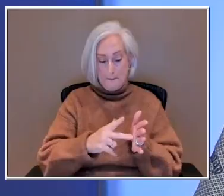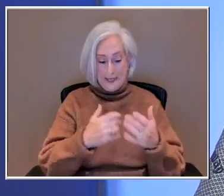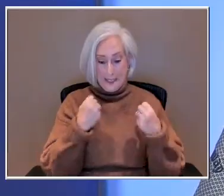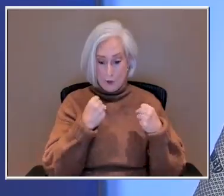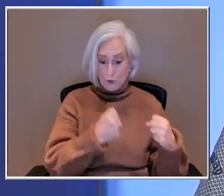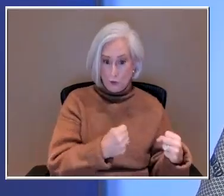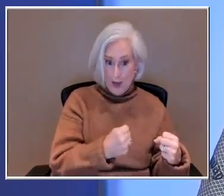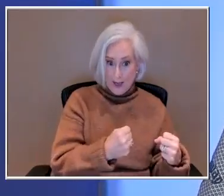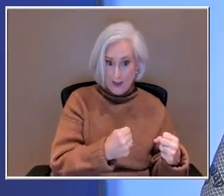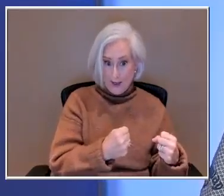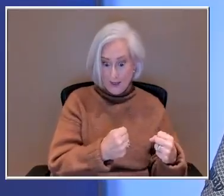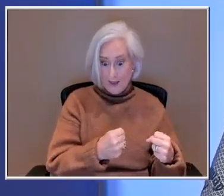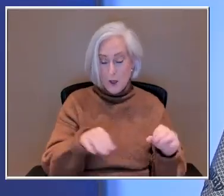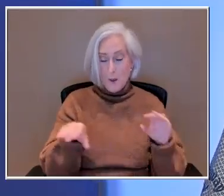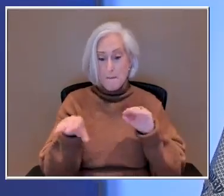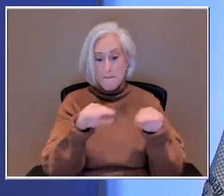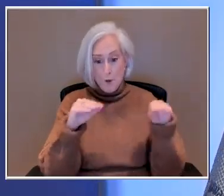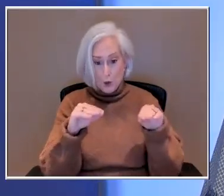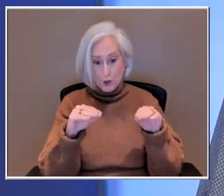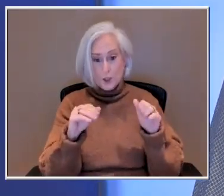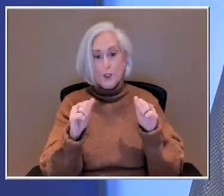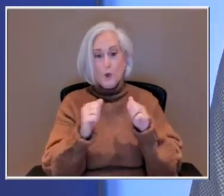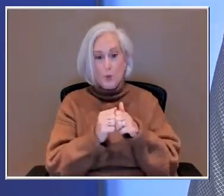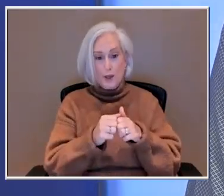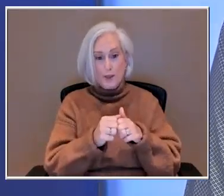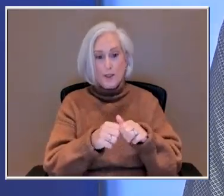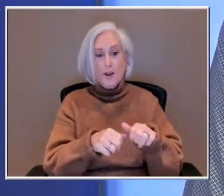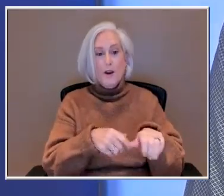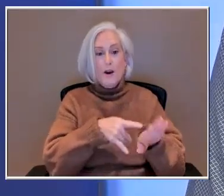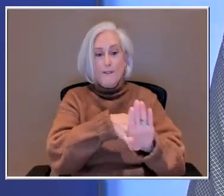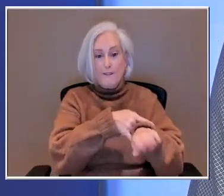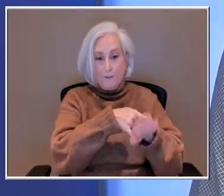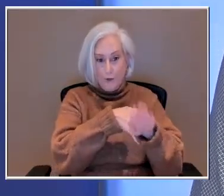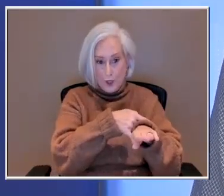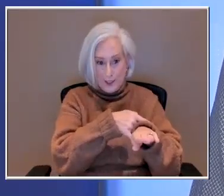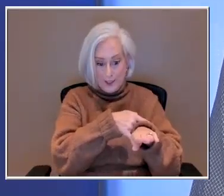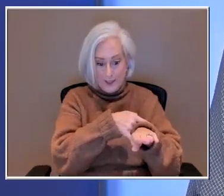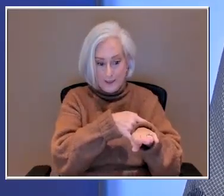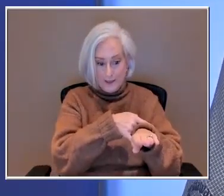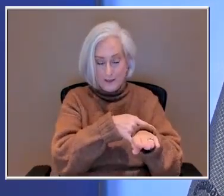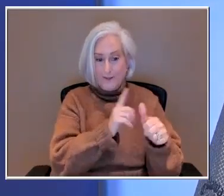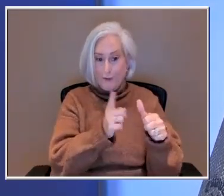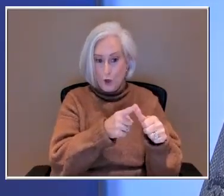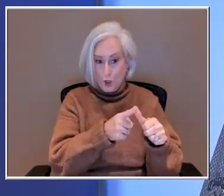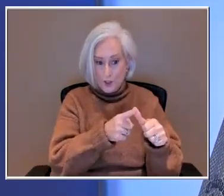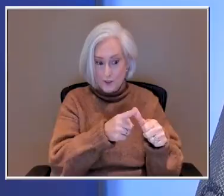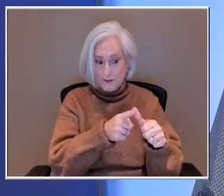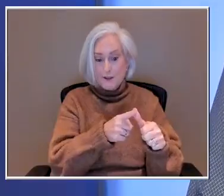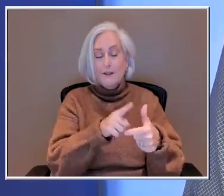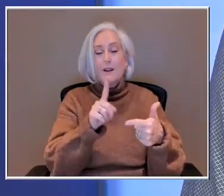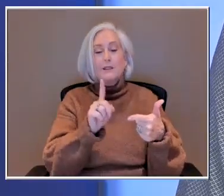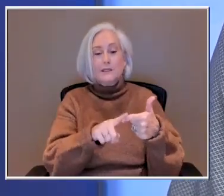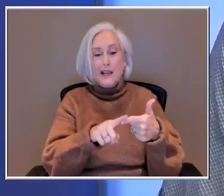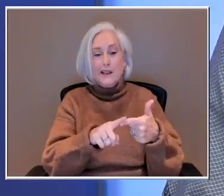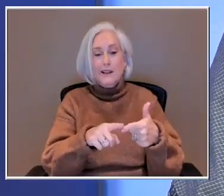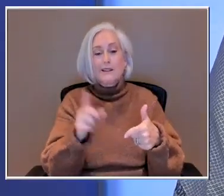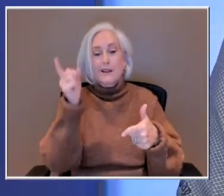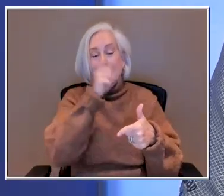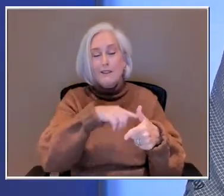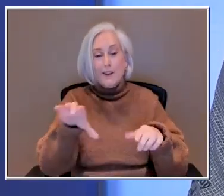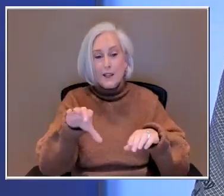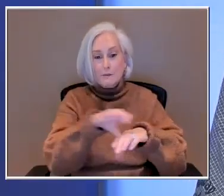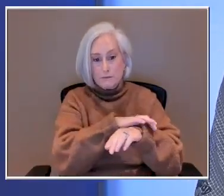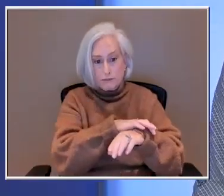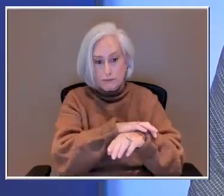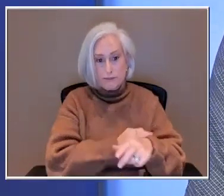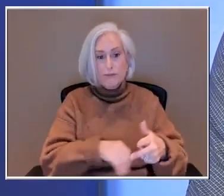start putting it in a prosthesis and walking. We have to start walking and getting around before we start running. And so if we talk about we